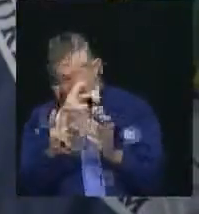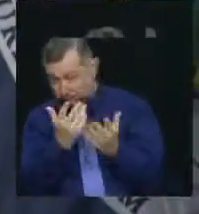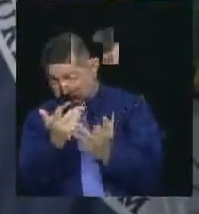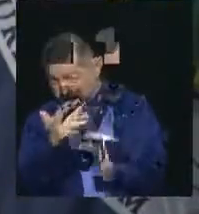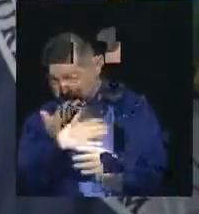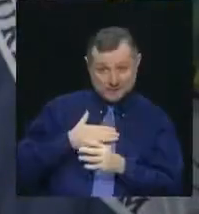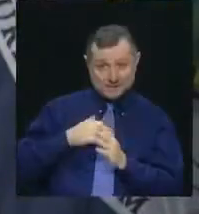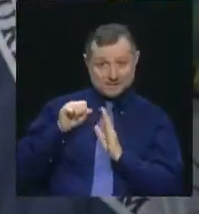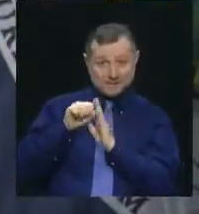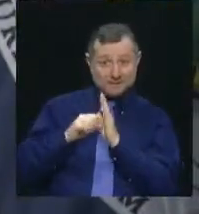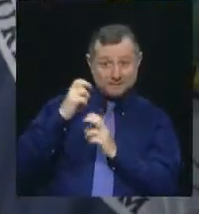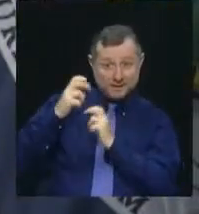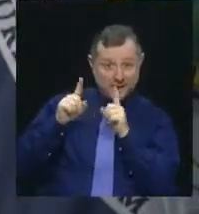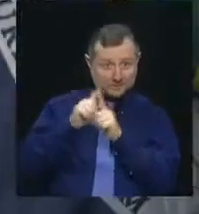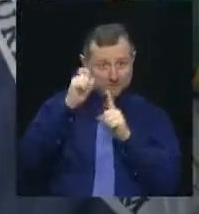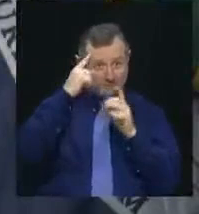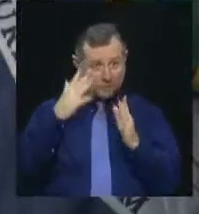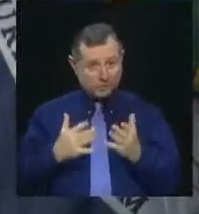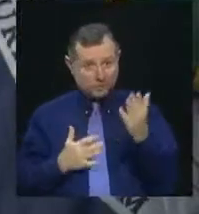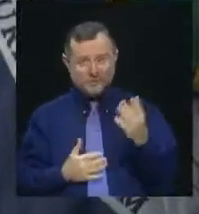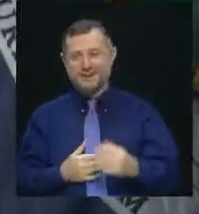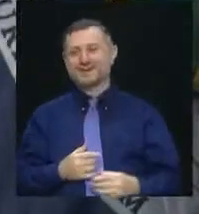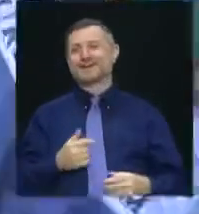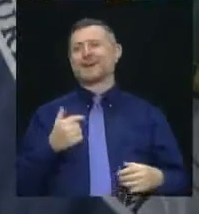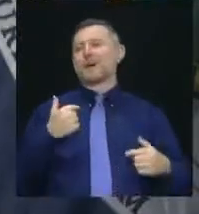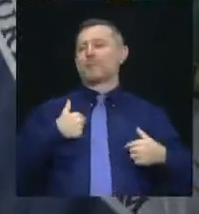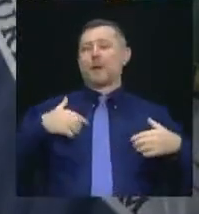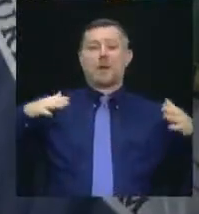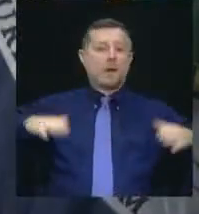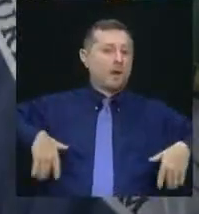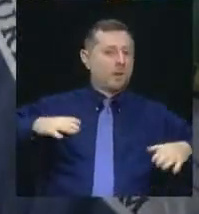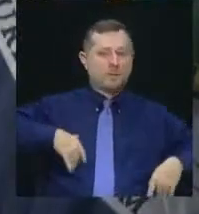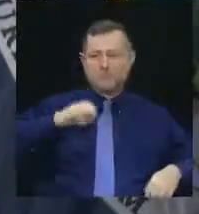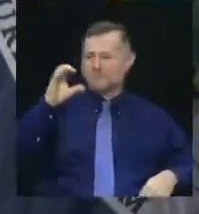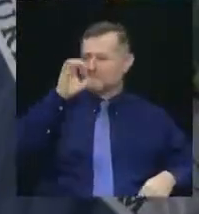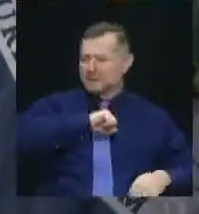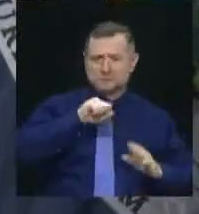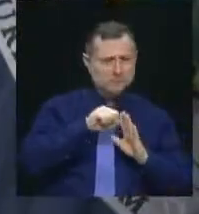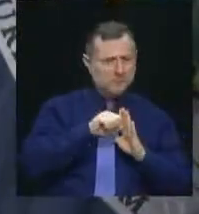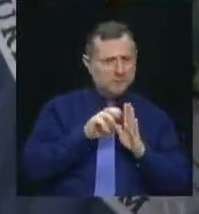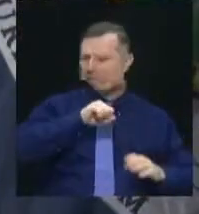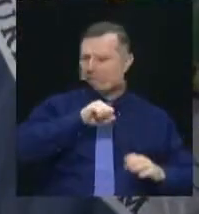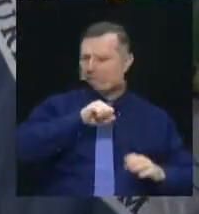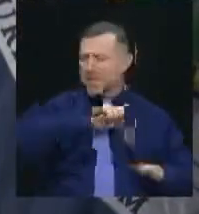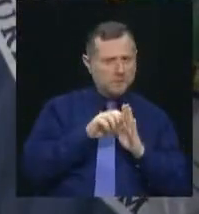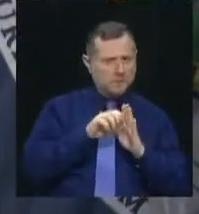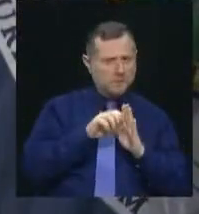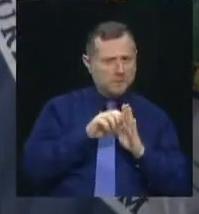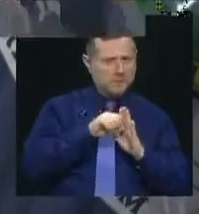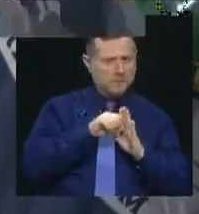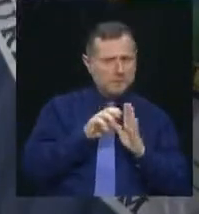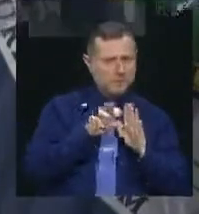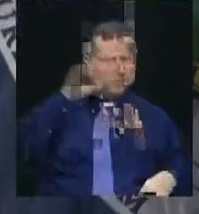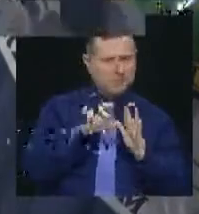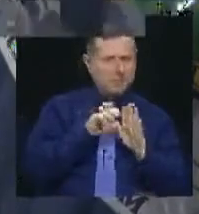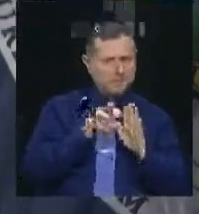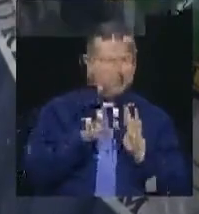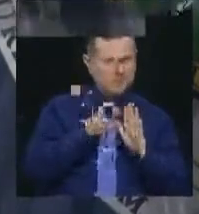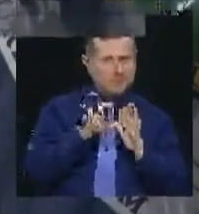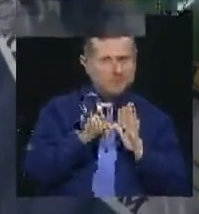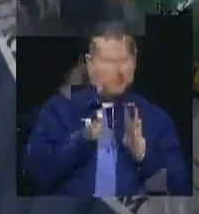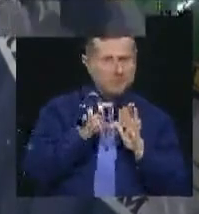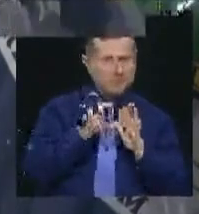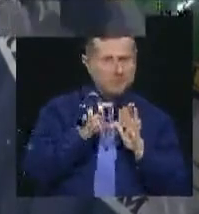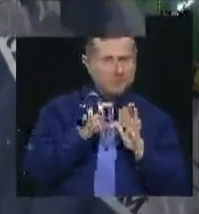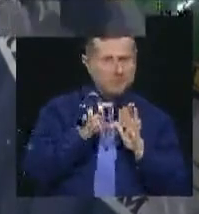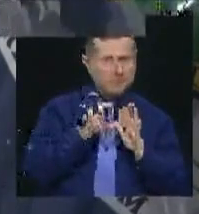I've never missed a state fair. It is one of the joys of being a New Yorker, going to the New York State Fair. I'll go either as lieutenant, which is what I'll be while the state